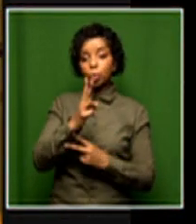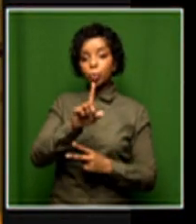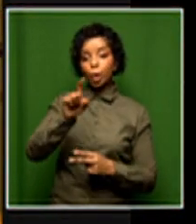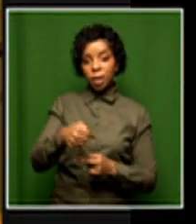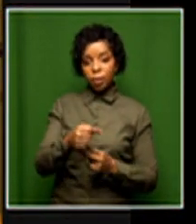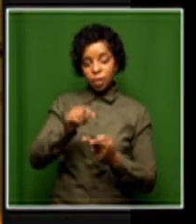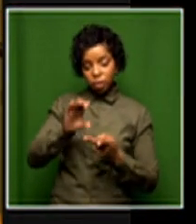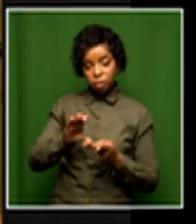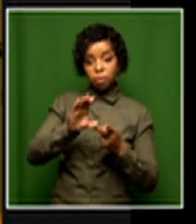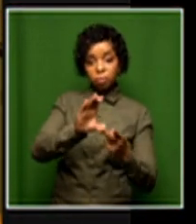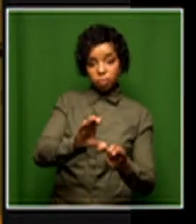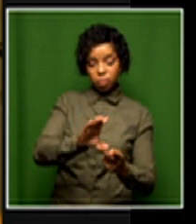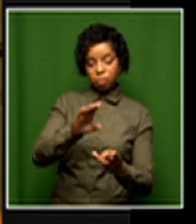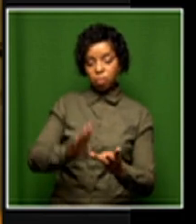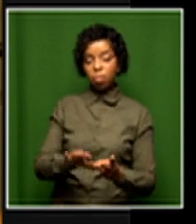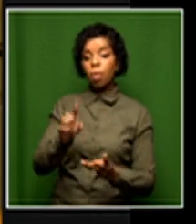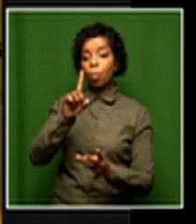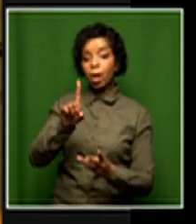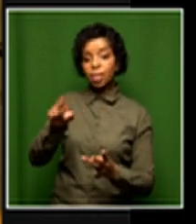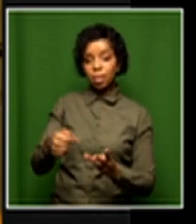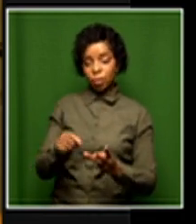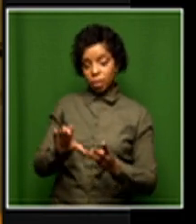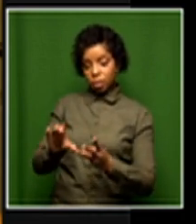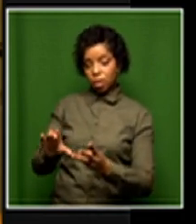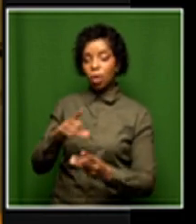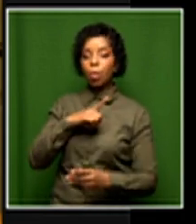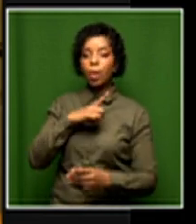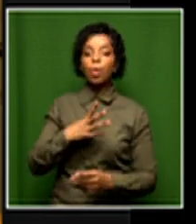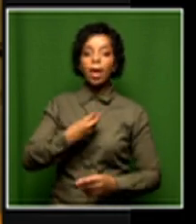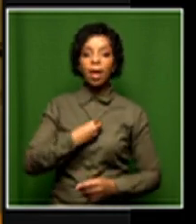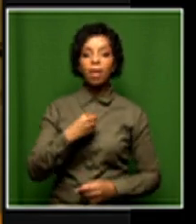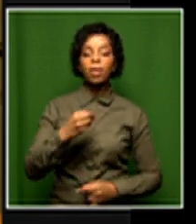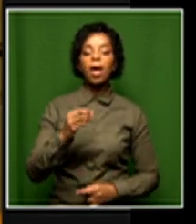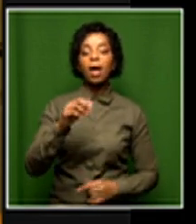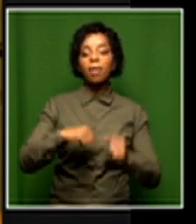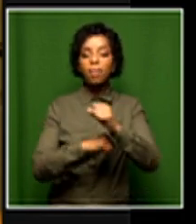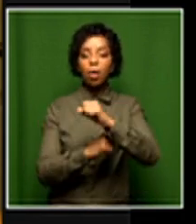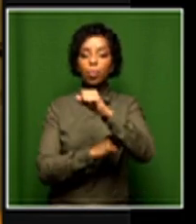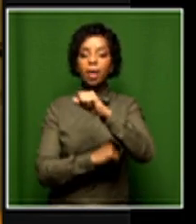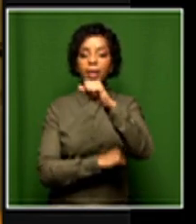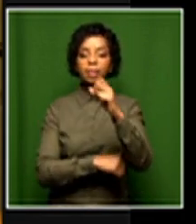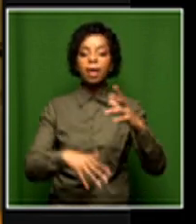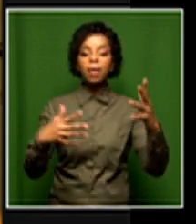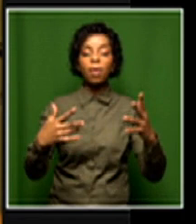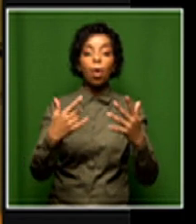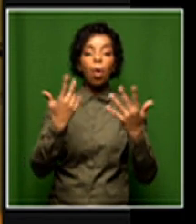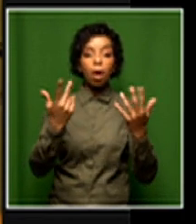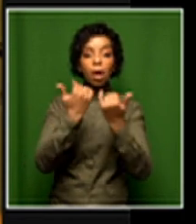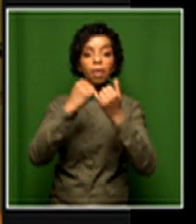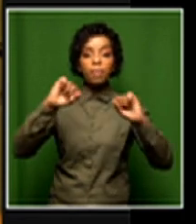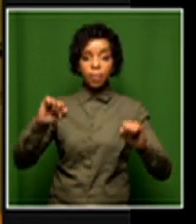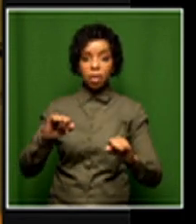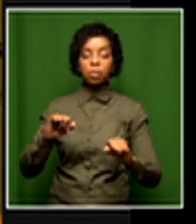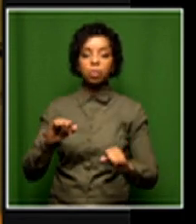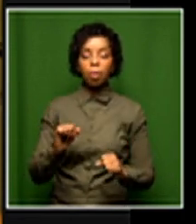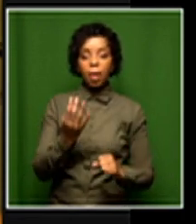Because we are doing it in partnership with the Friedrich Naumann Foundation for Freedom and Van Schaik Bookstore, there'll also be